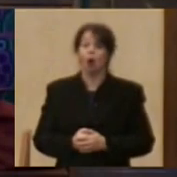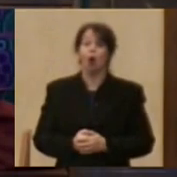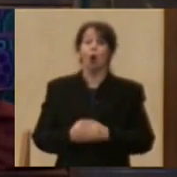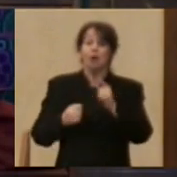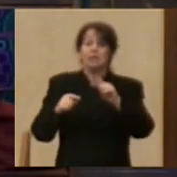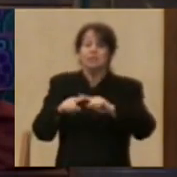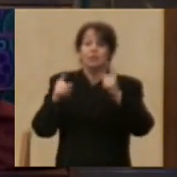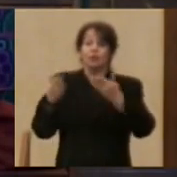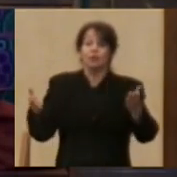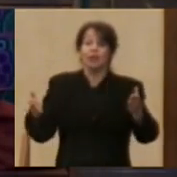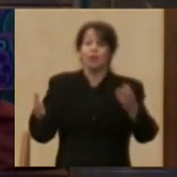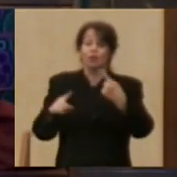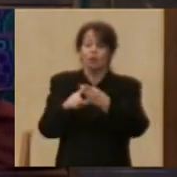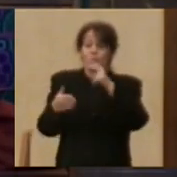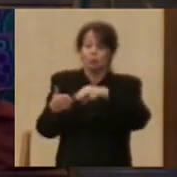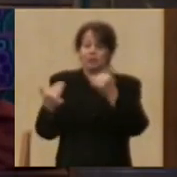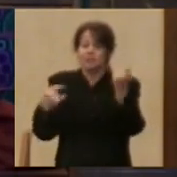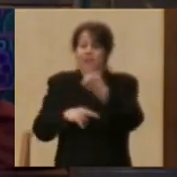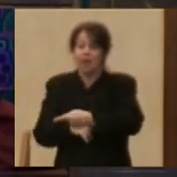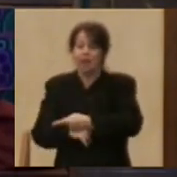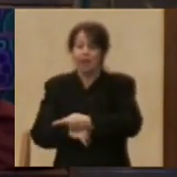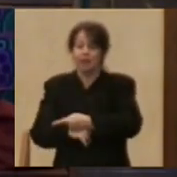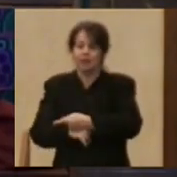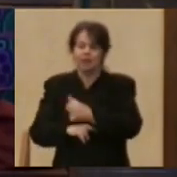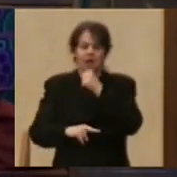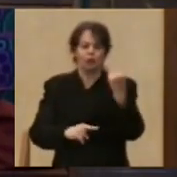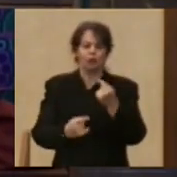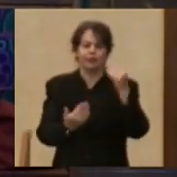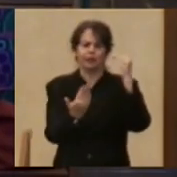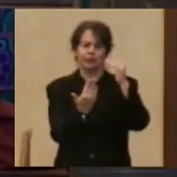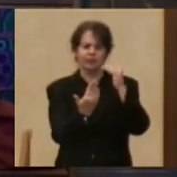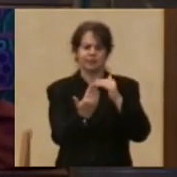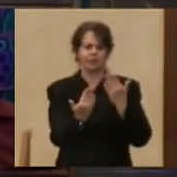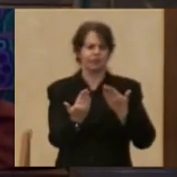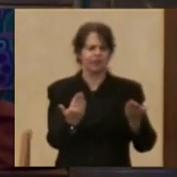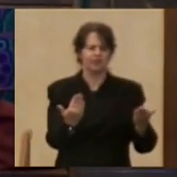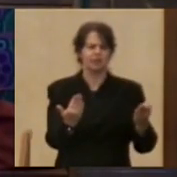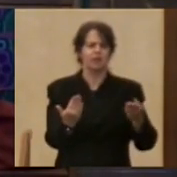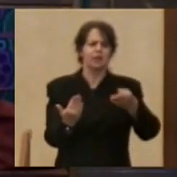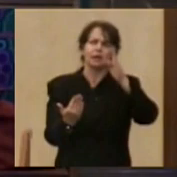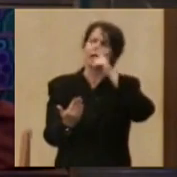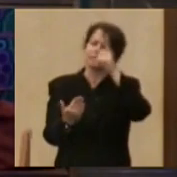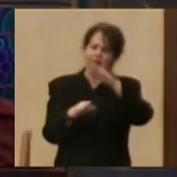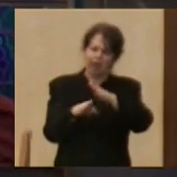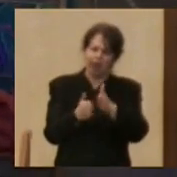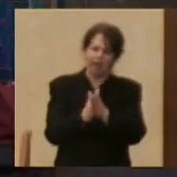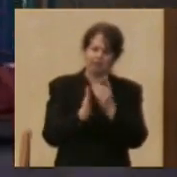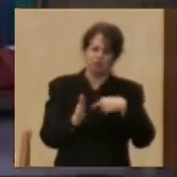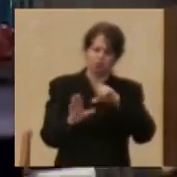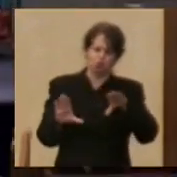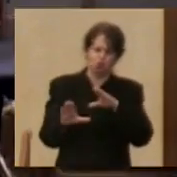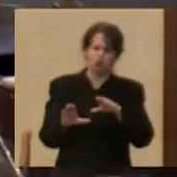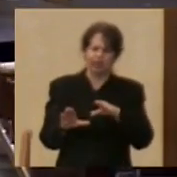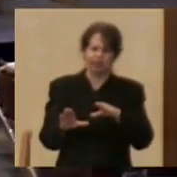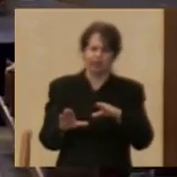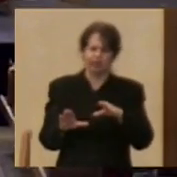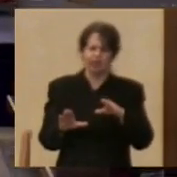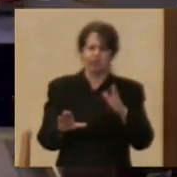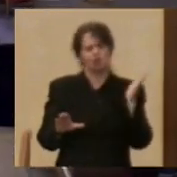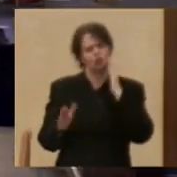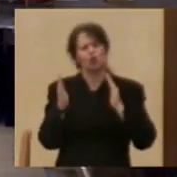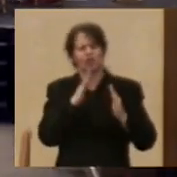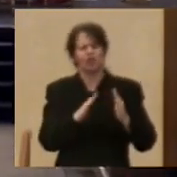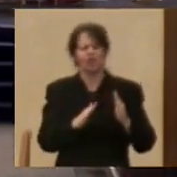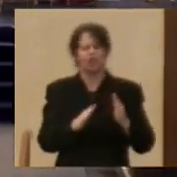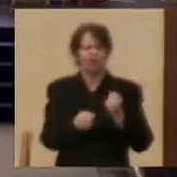thing from the reading today. It wasn't just that list of all the things that Jesus asks us to do, that turning the other cheek and the loving